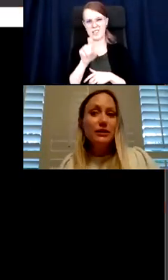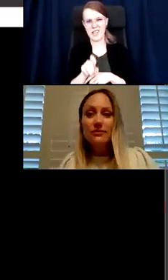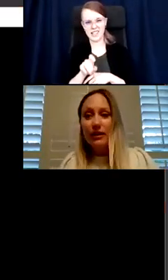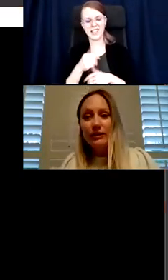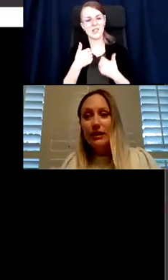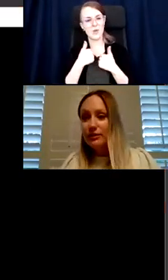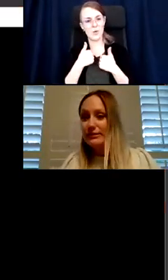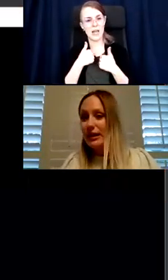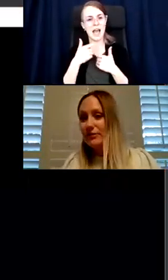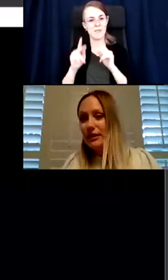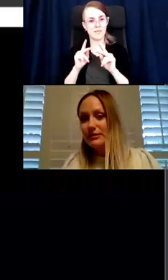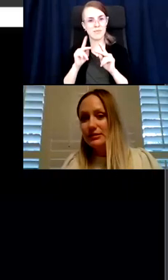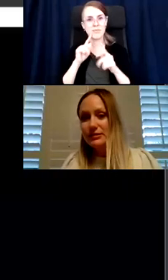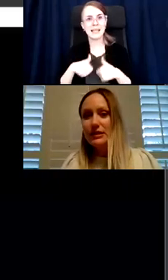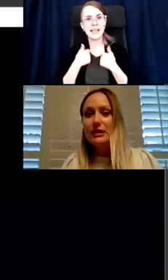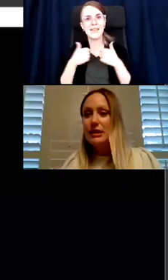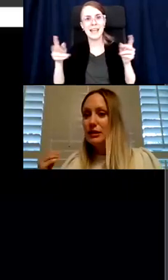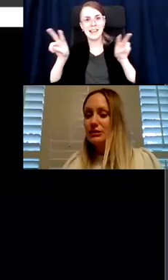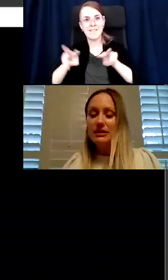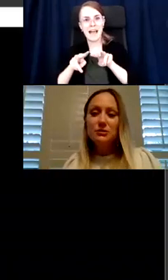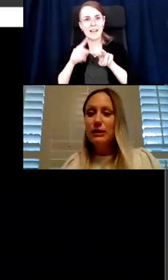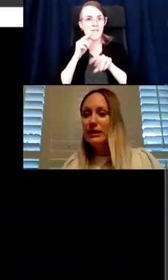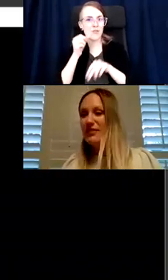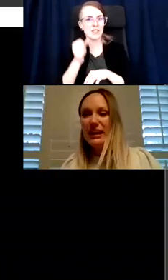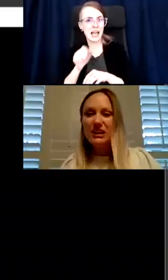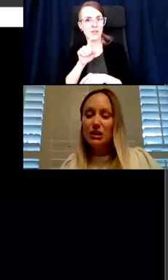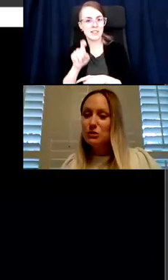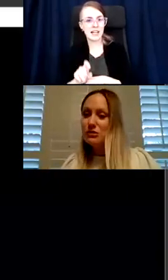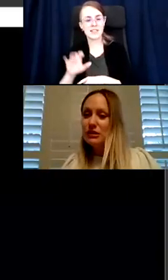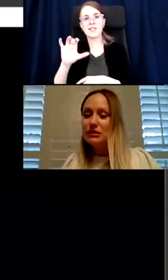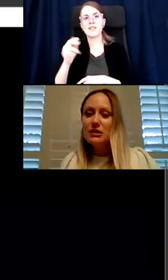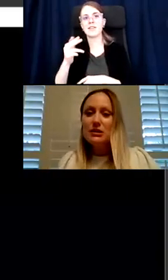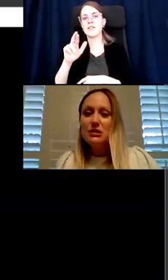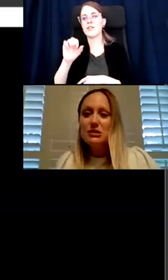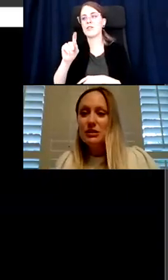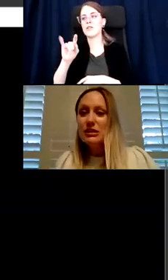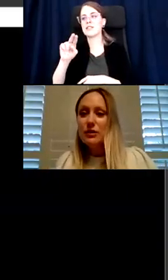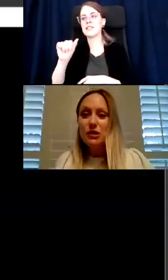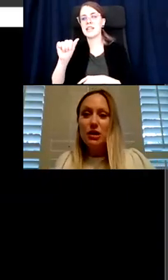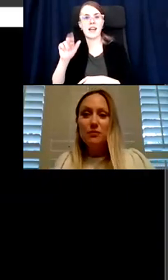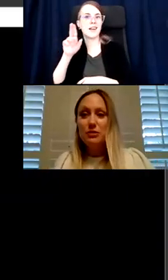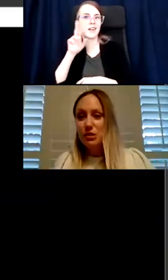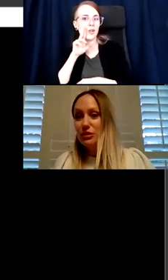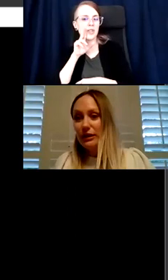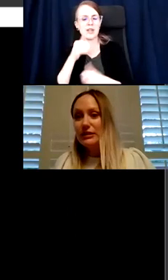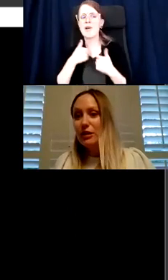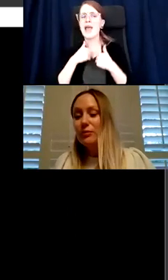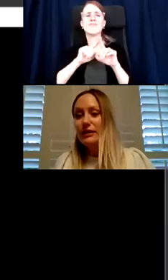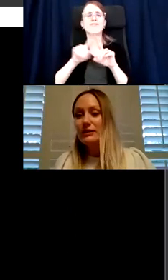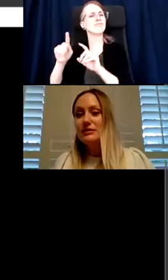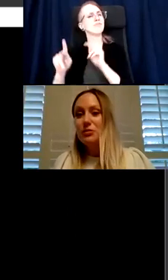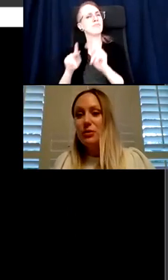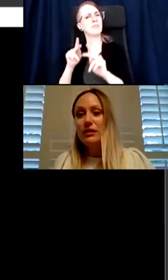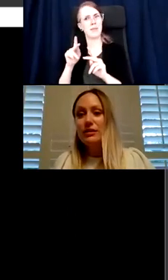living down in the Valley covering South Texas. Christina DeWitty living in Houston. So these folks are boots on the ground,